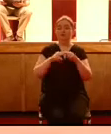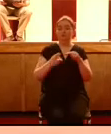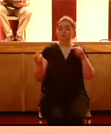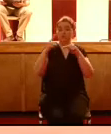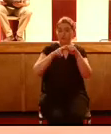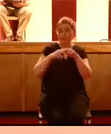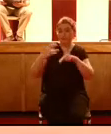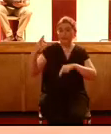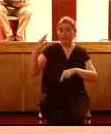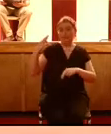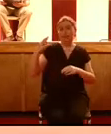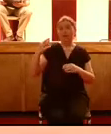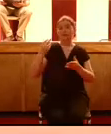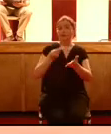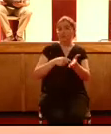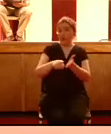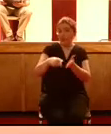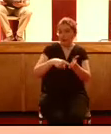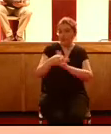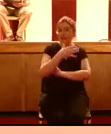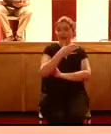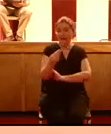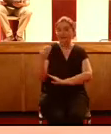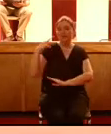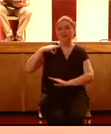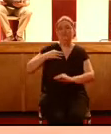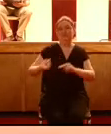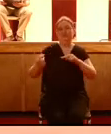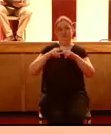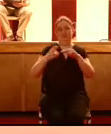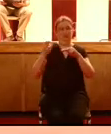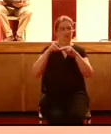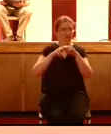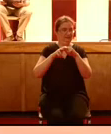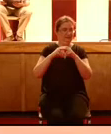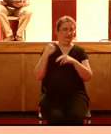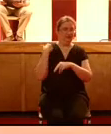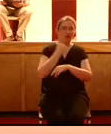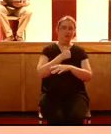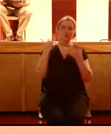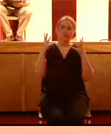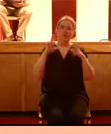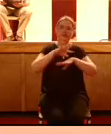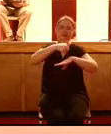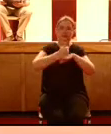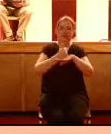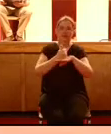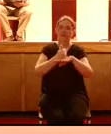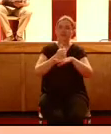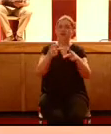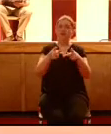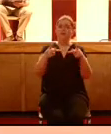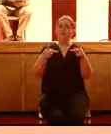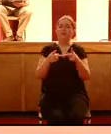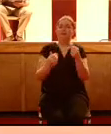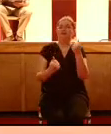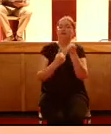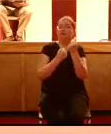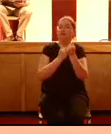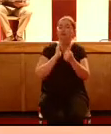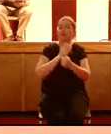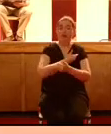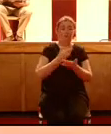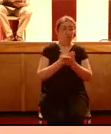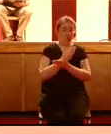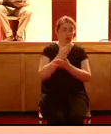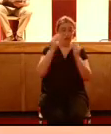Twice in the last 4 years, we put a new teacher academy in place to support our new teachers. And prior to our new teacher